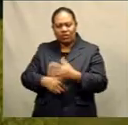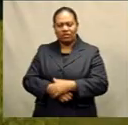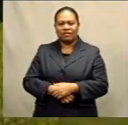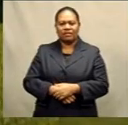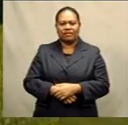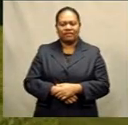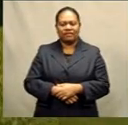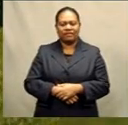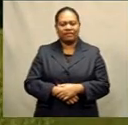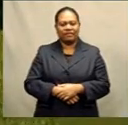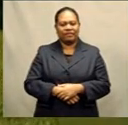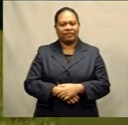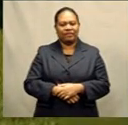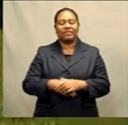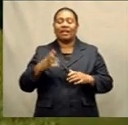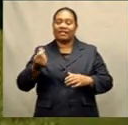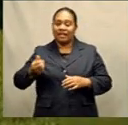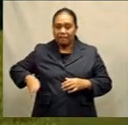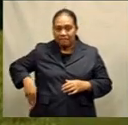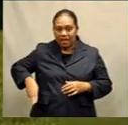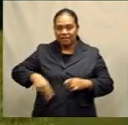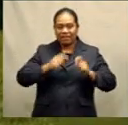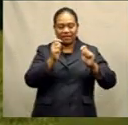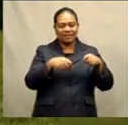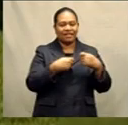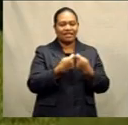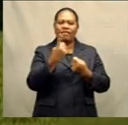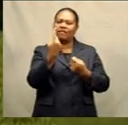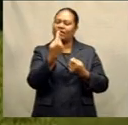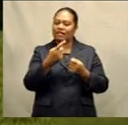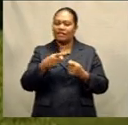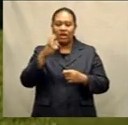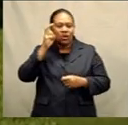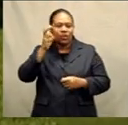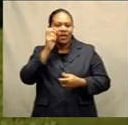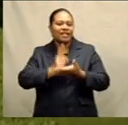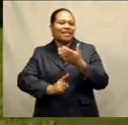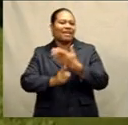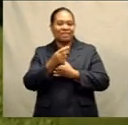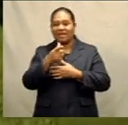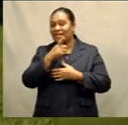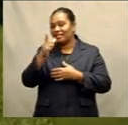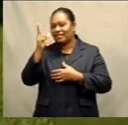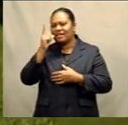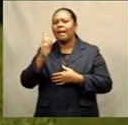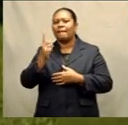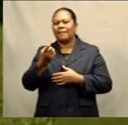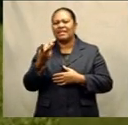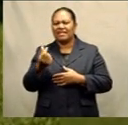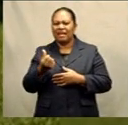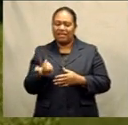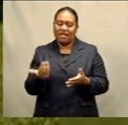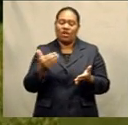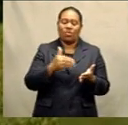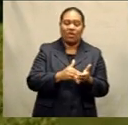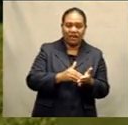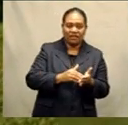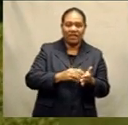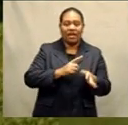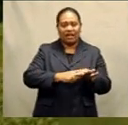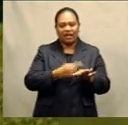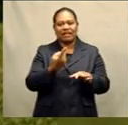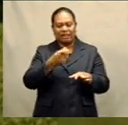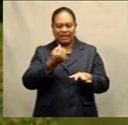there. Some members of the team had their first training run yesterday, while the remainder who arrived later are still serving their